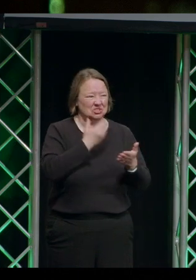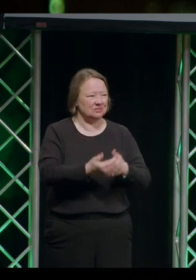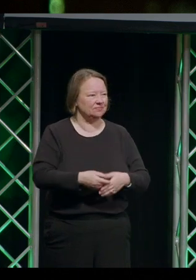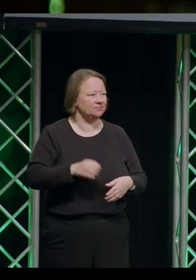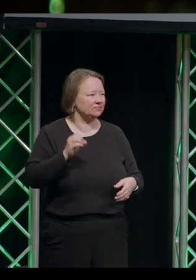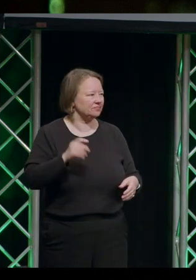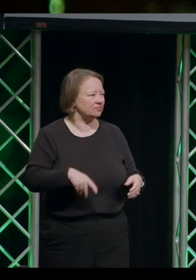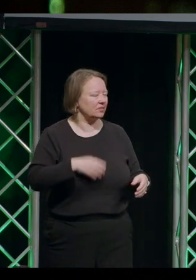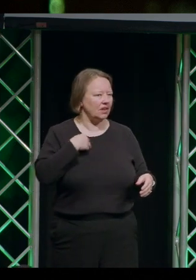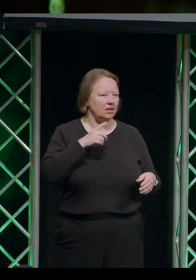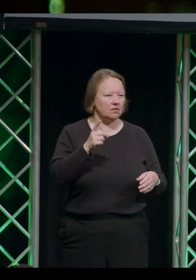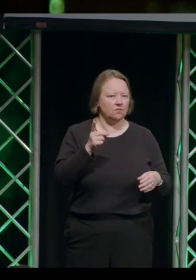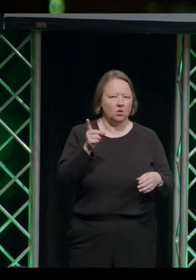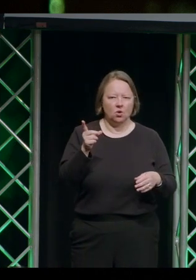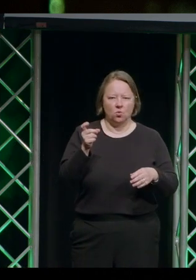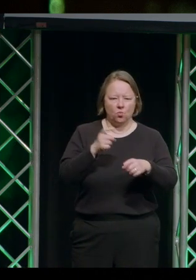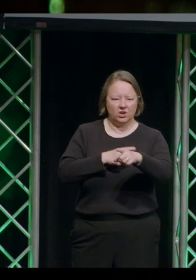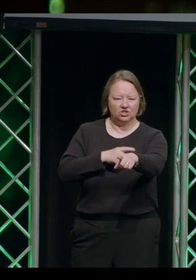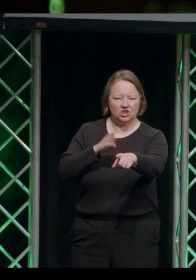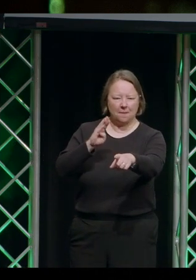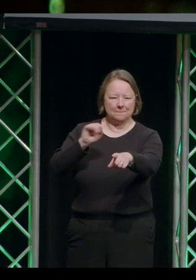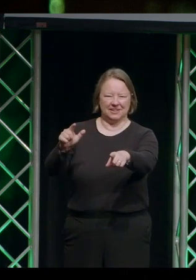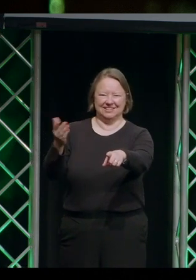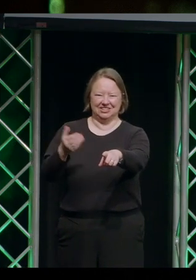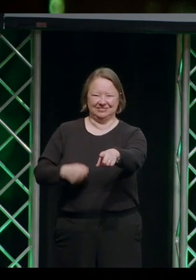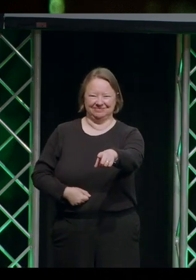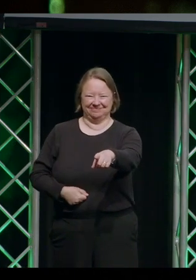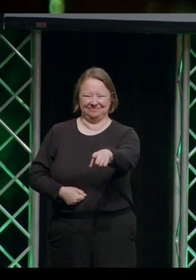A question for you right here.